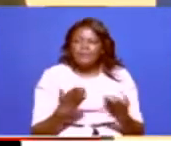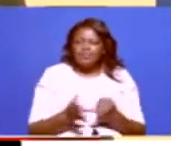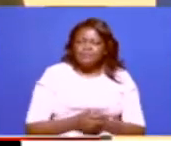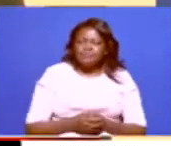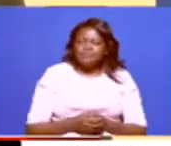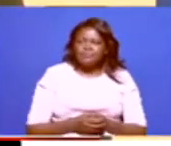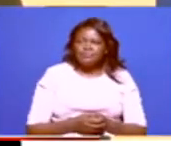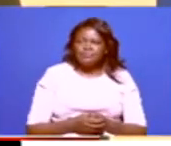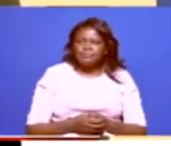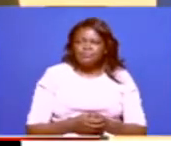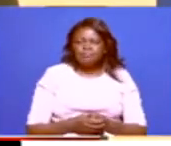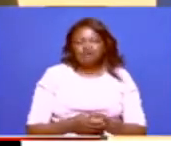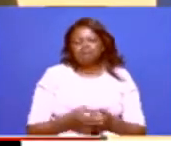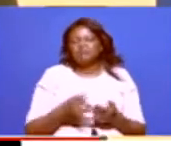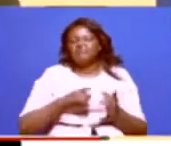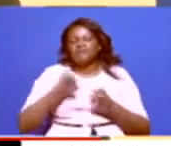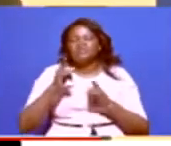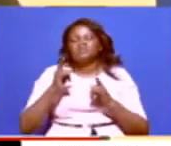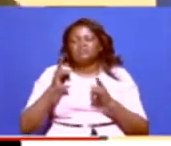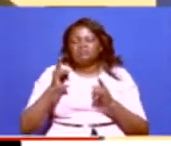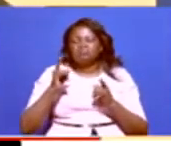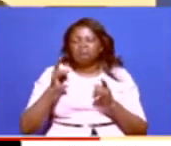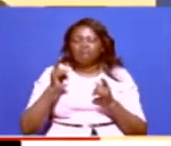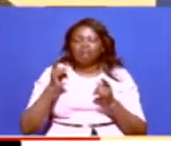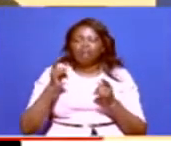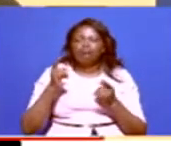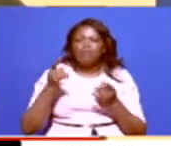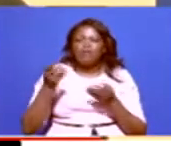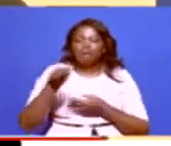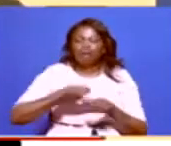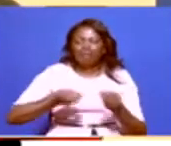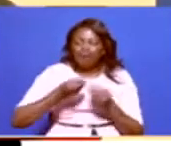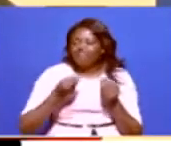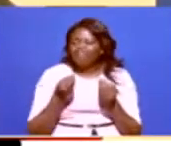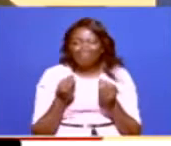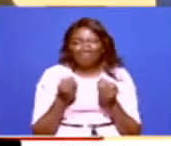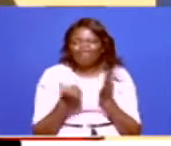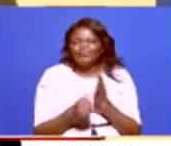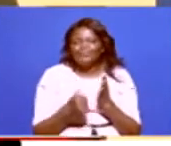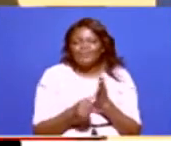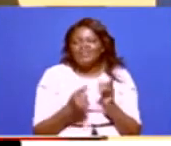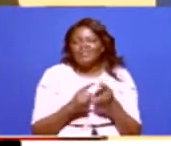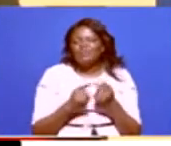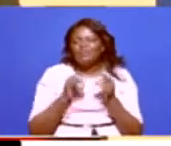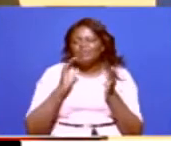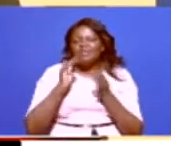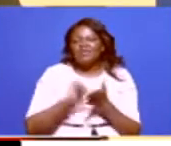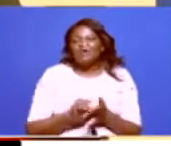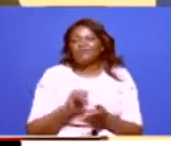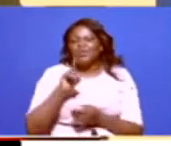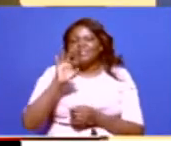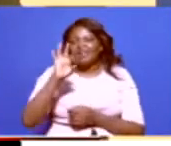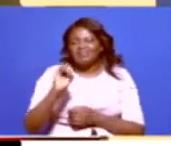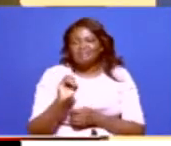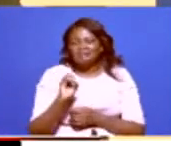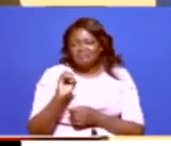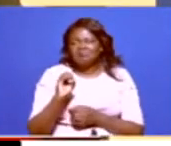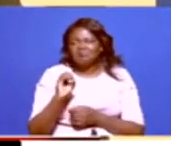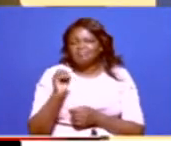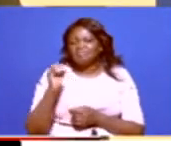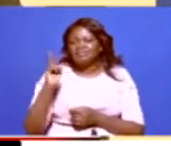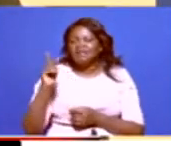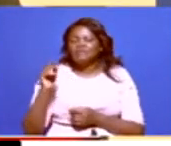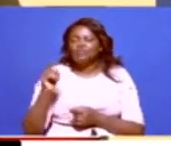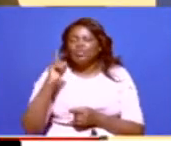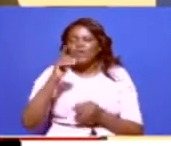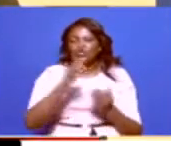the foreign exchange is going out of hand. I think there's an estimate that we are going to hit around 130 Kenya shillings to the